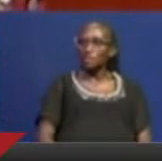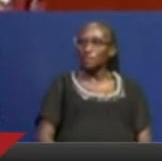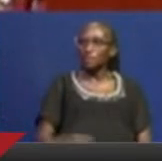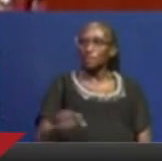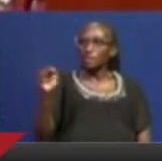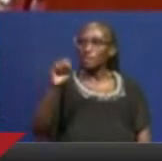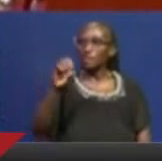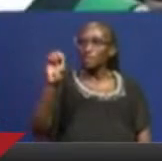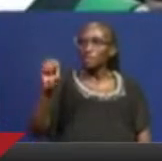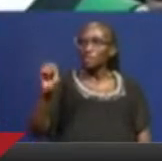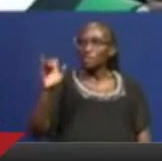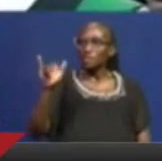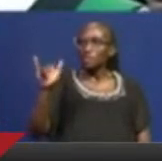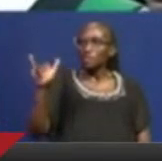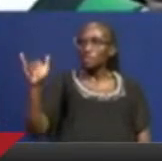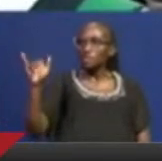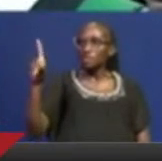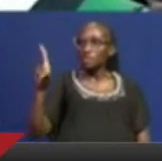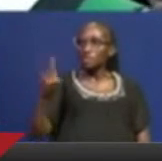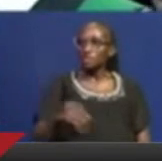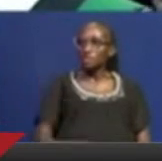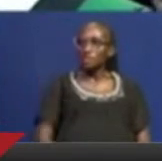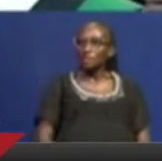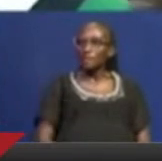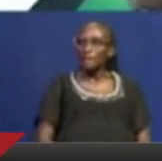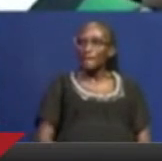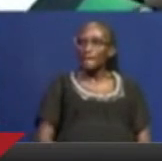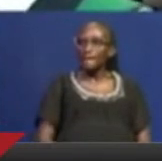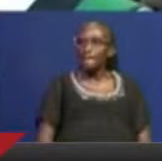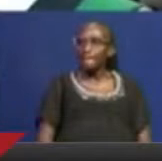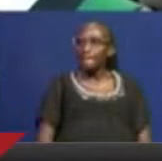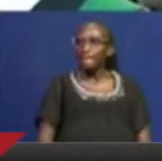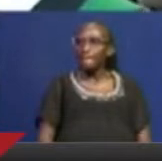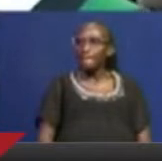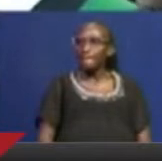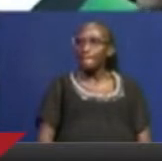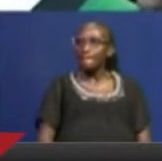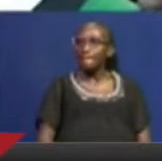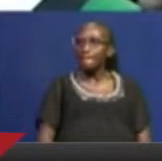Galole Said Buya Hiribai. Said Poster.